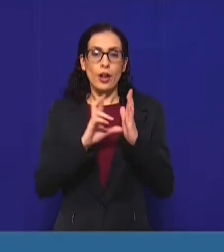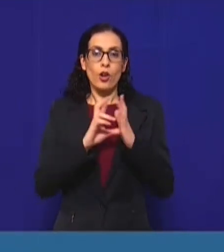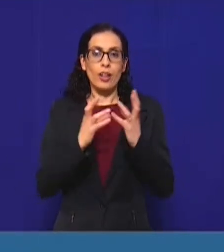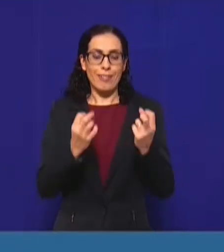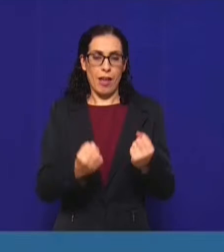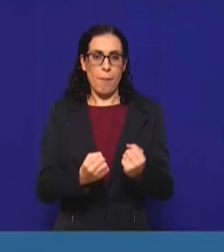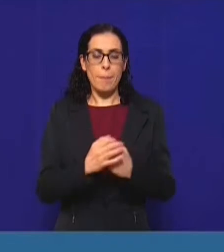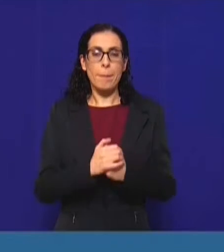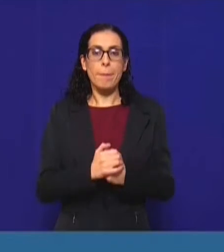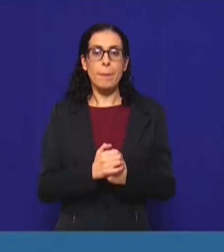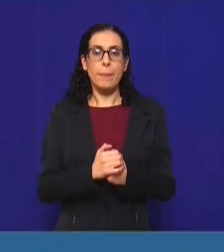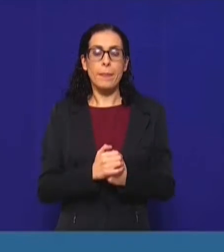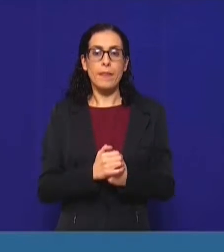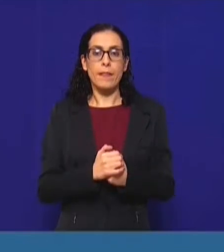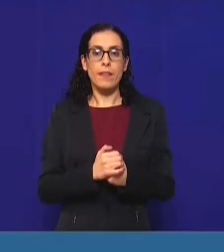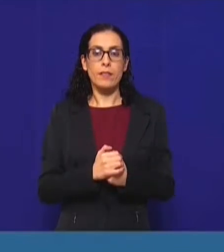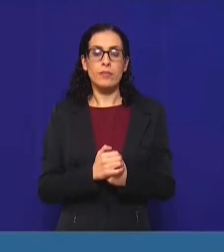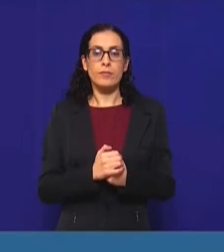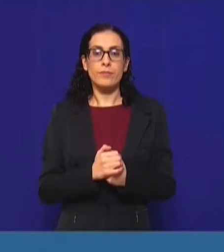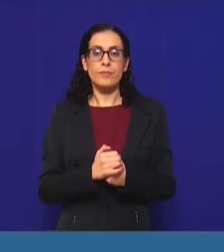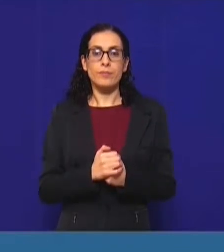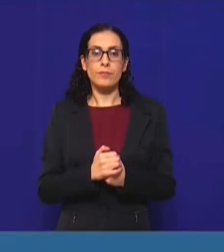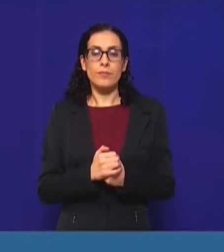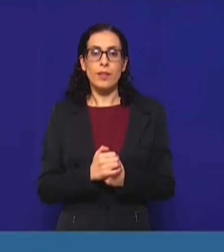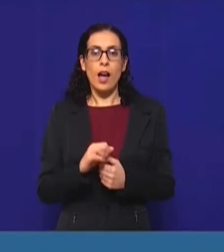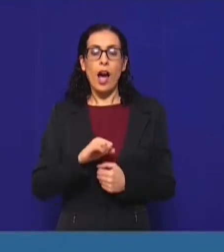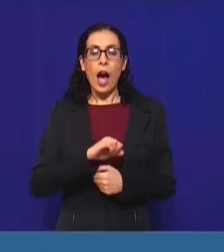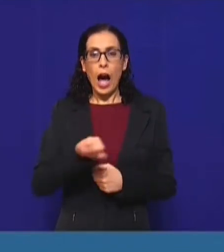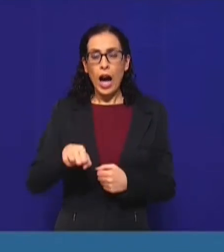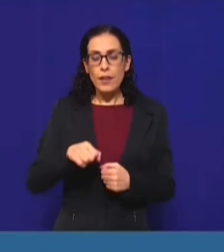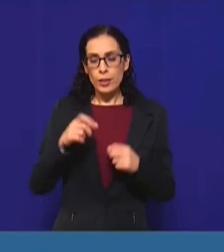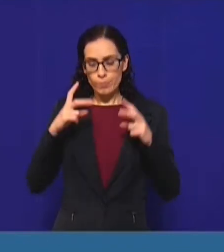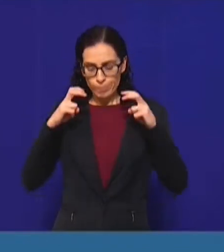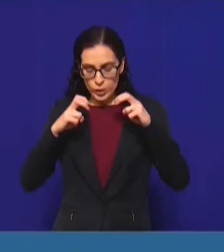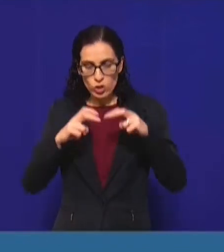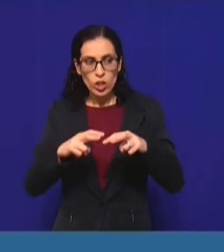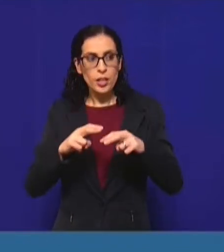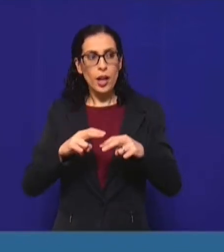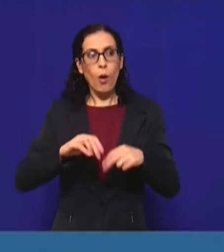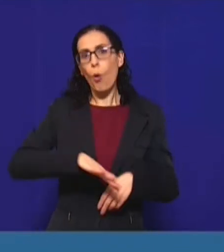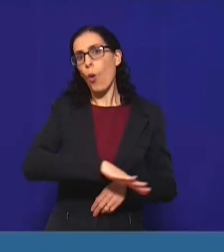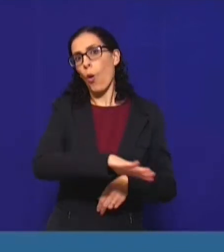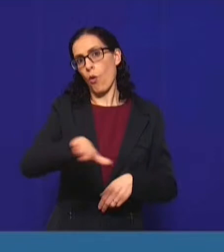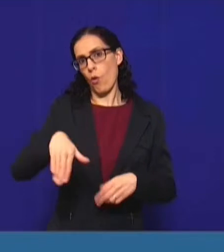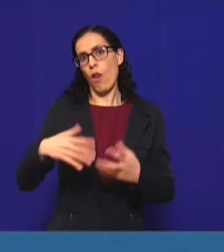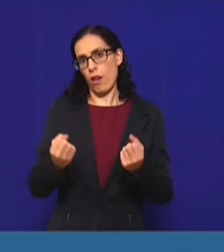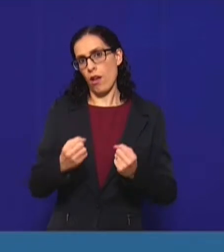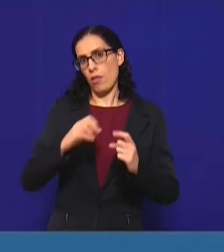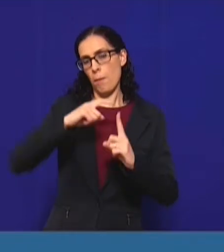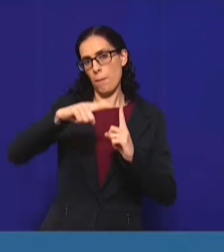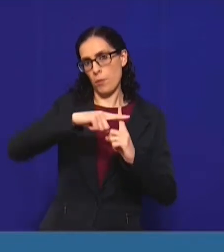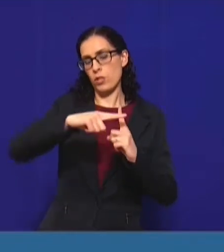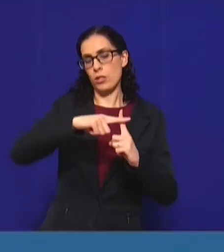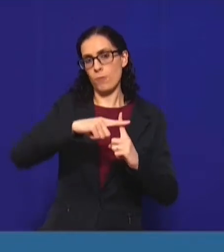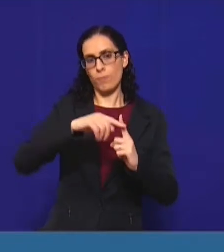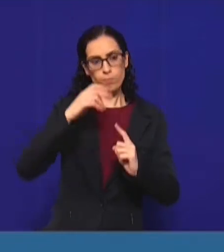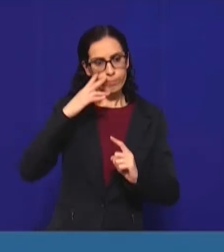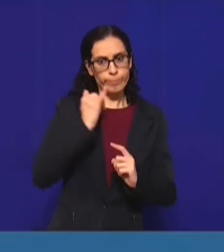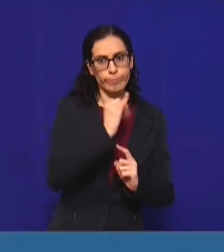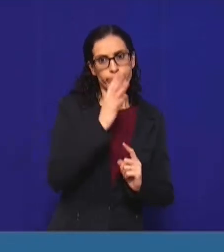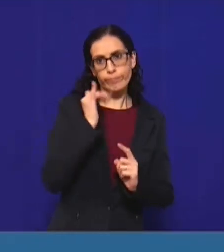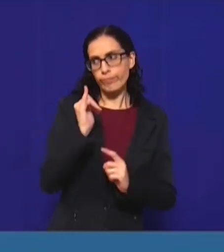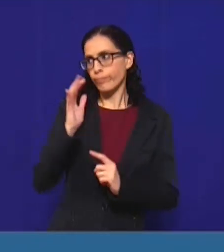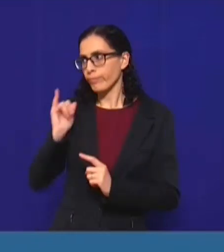prevenzjoni. Aħna ninvestigaw il-każijiet kollha li jkollna u minnhom dawn il-każijiet li jkunu pożittivi aħna qegħdin